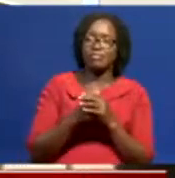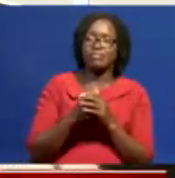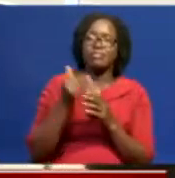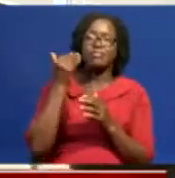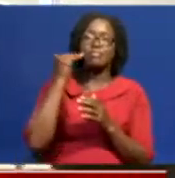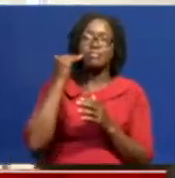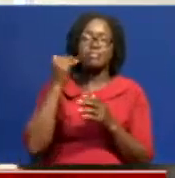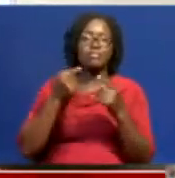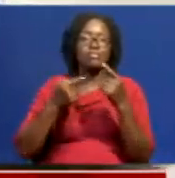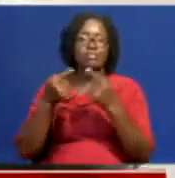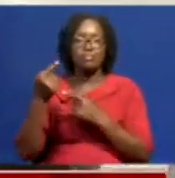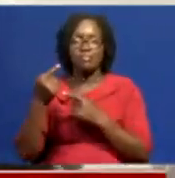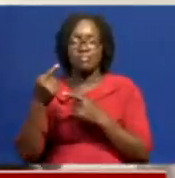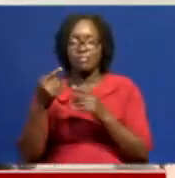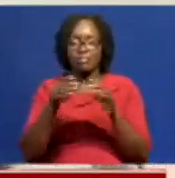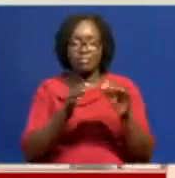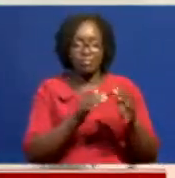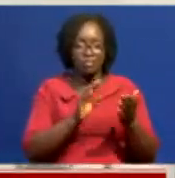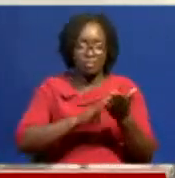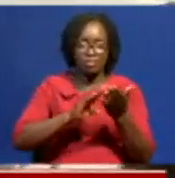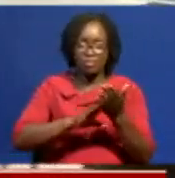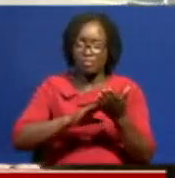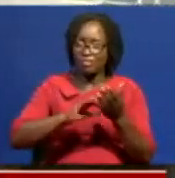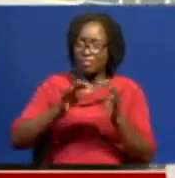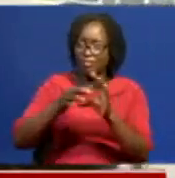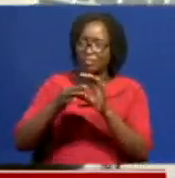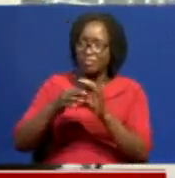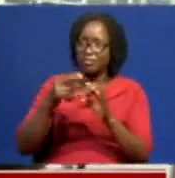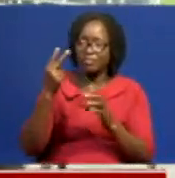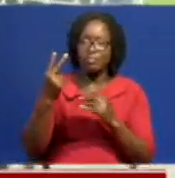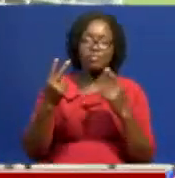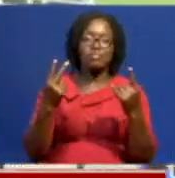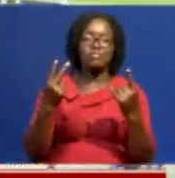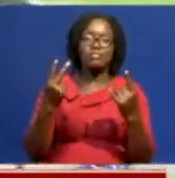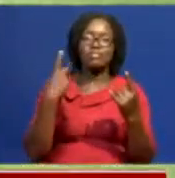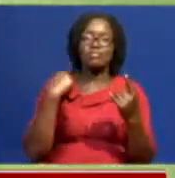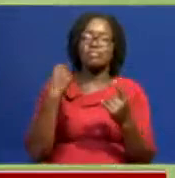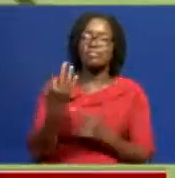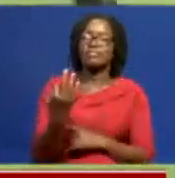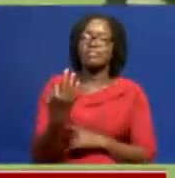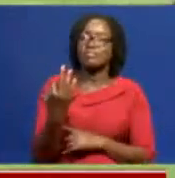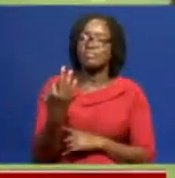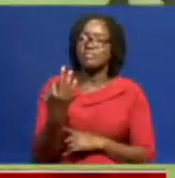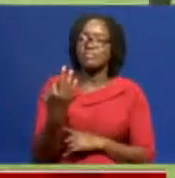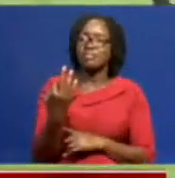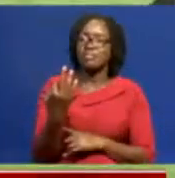pip Migori combined by 2-1 and clinch the third spot.